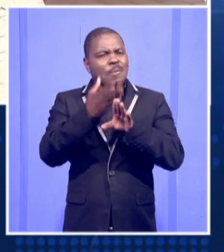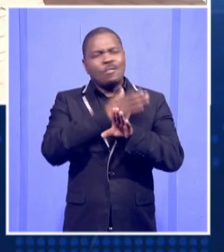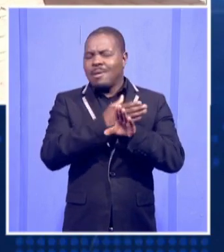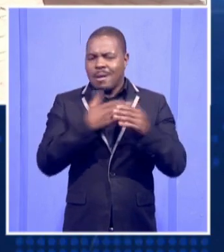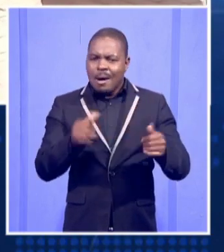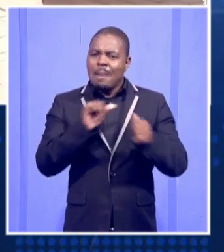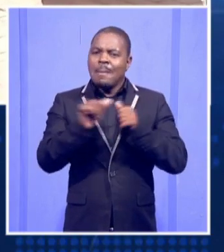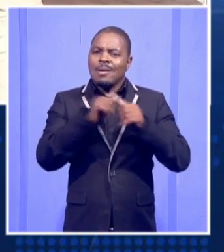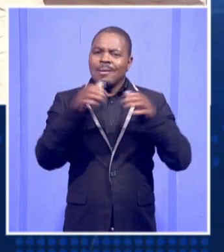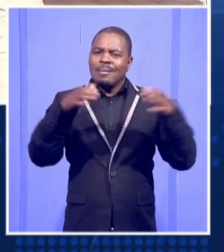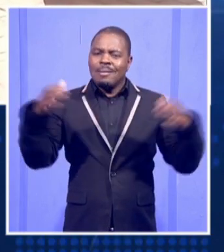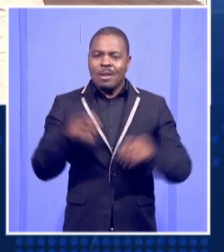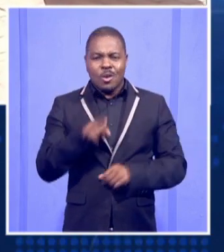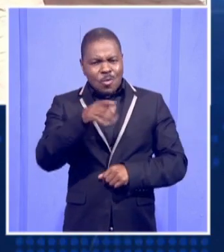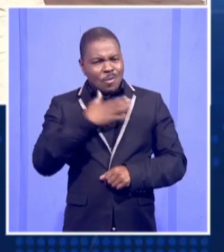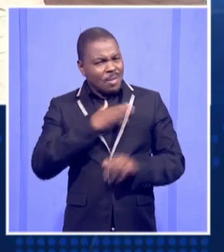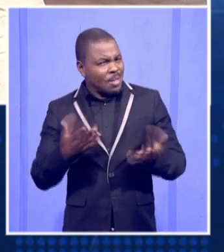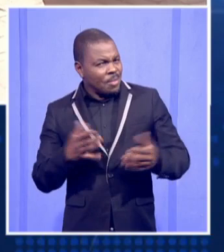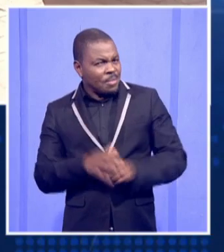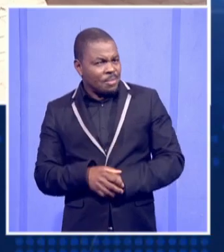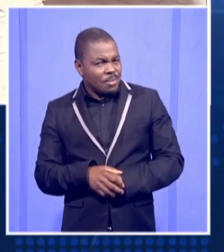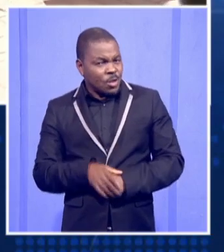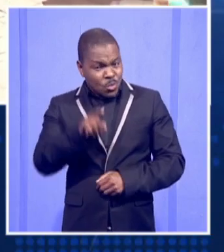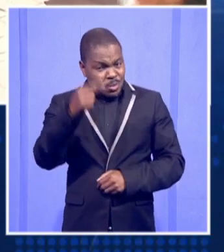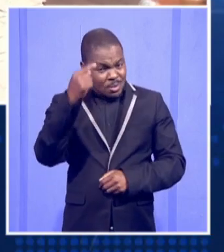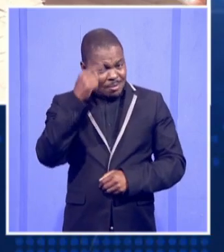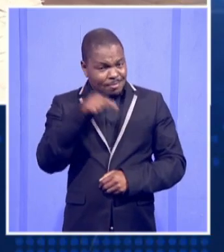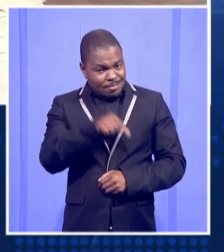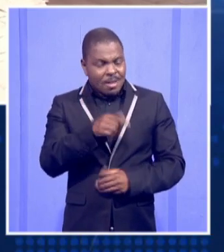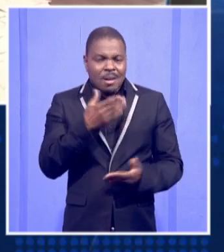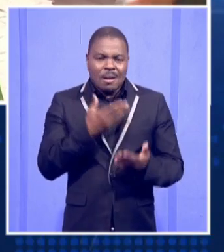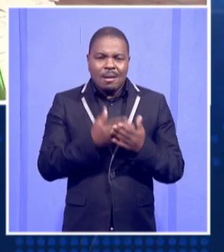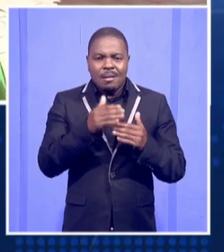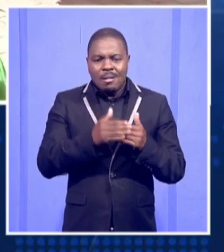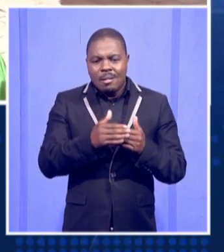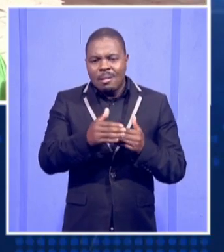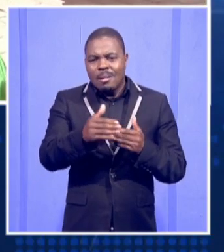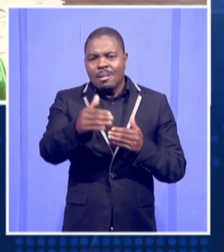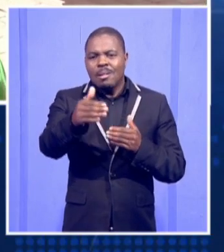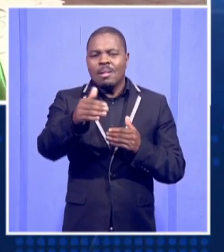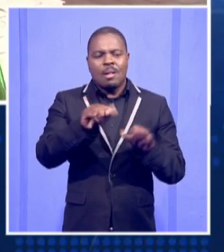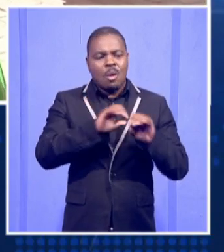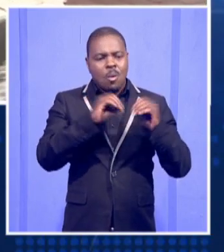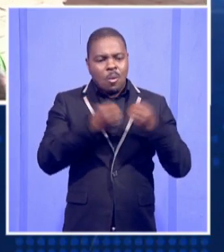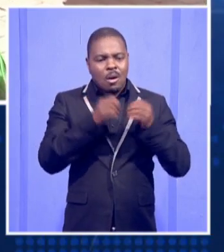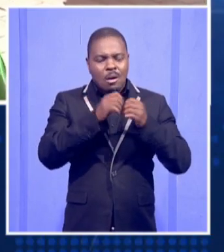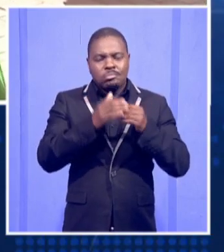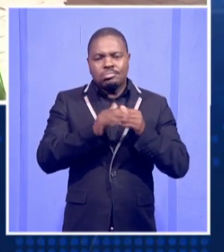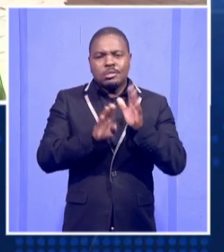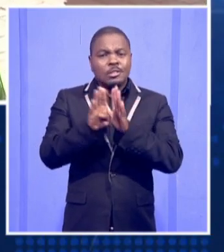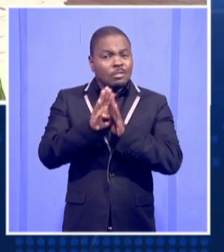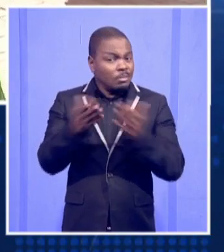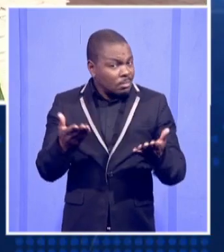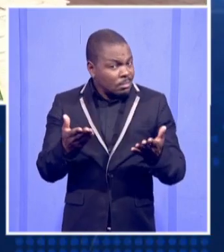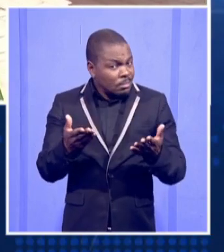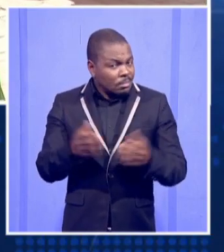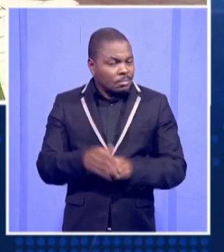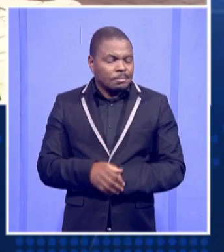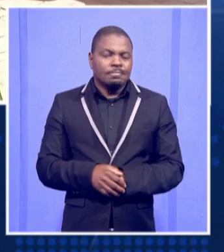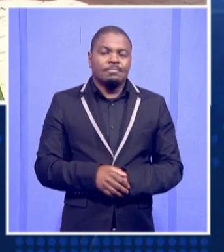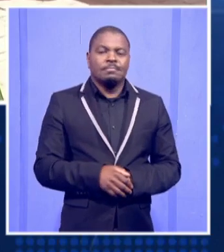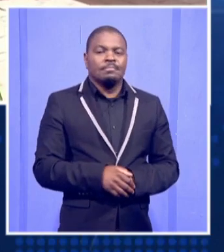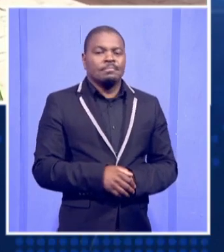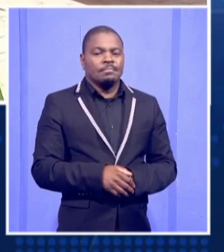about that, and how do you think that will get into the development of the party moving forward? Actually, we must